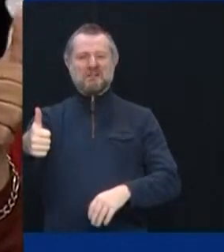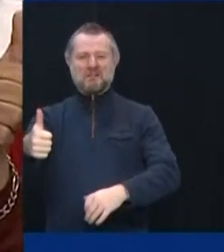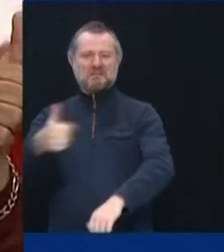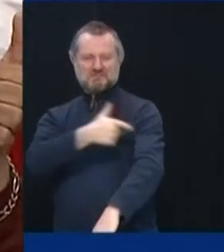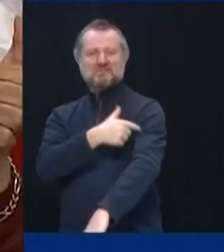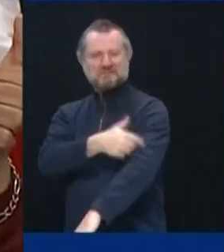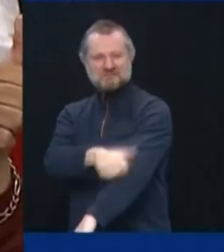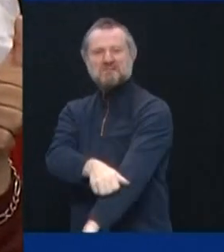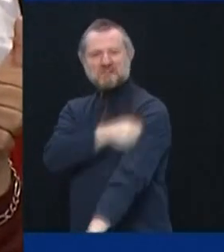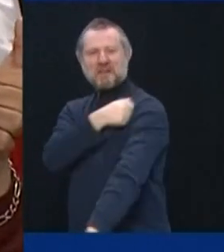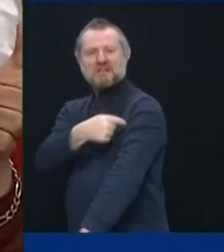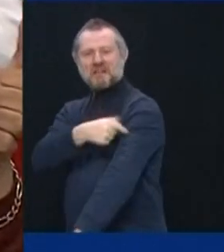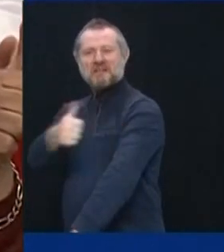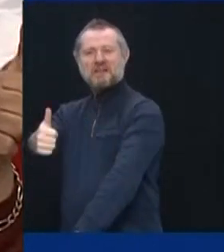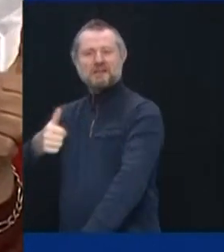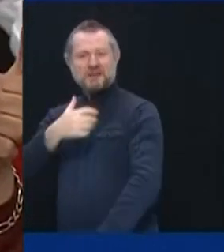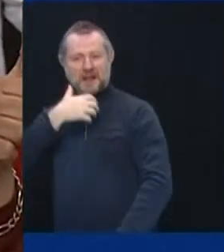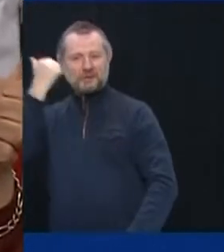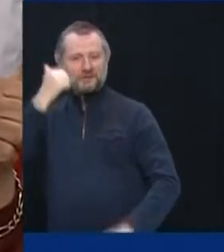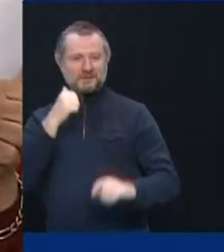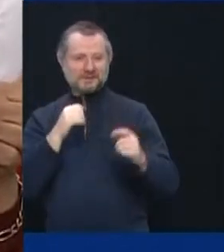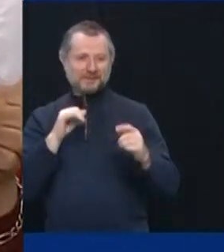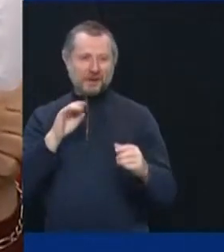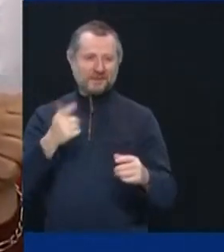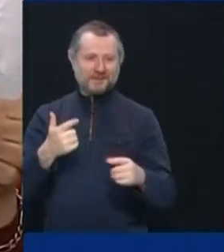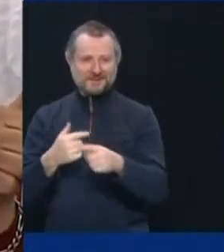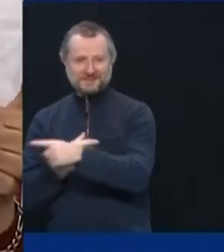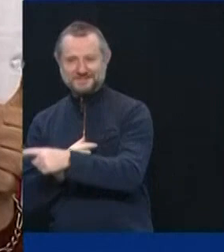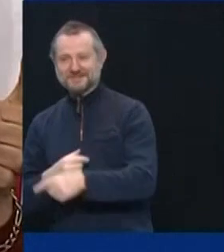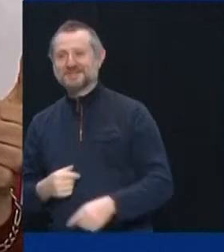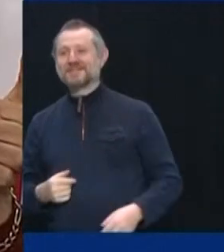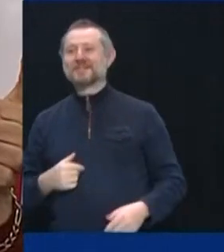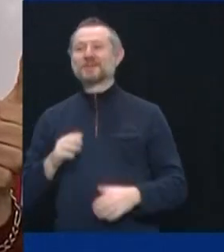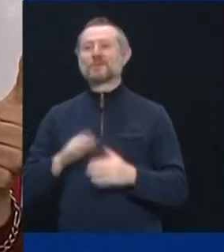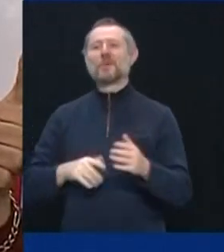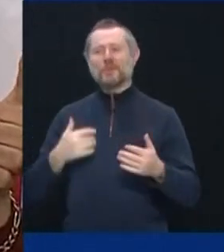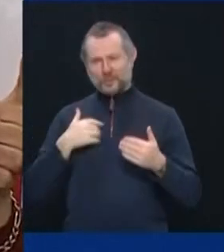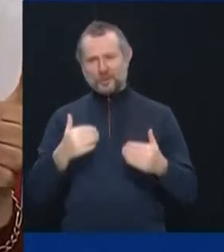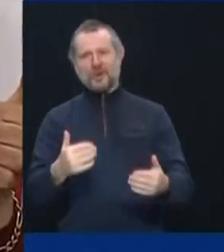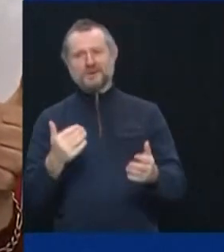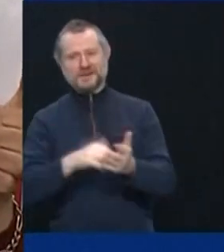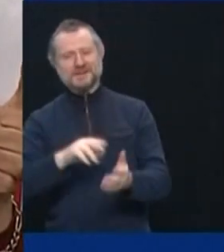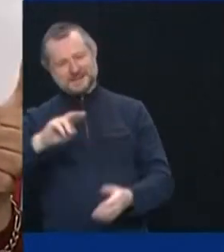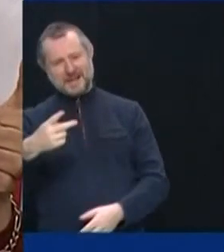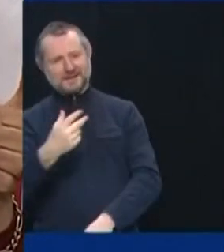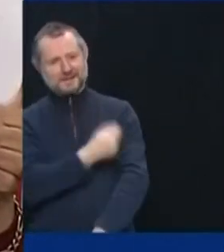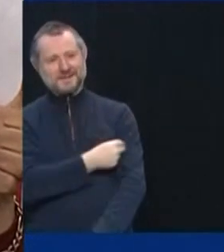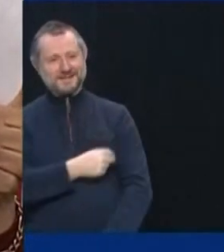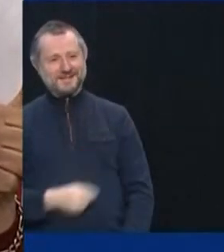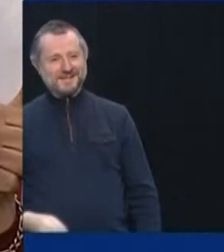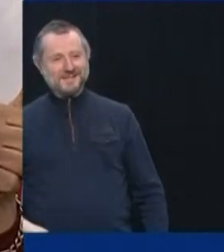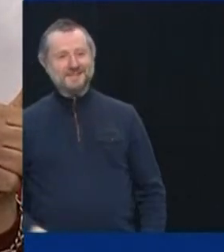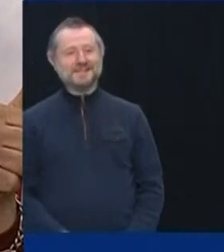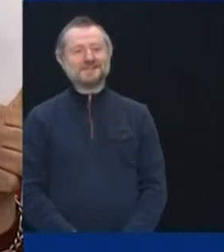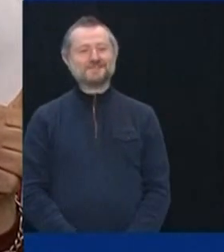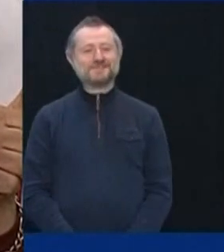Oh, do it again. Come on, Elder Young. That's all you need. That's all you need. You've been in Rome, my brother. Don't